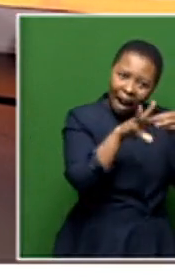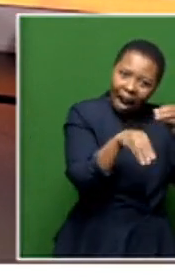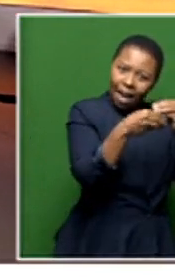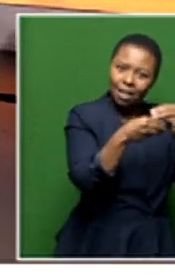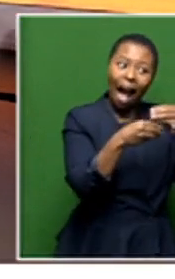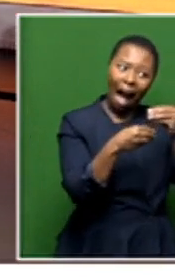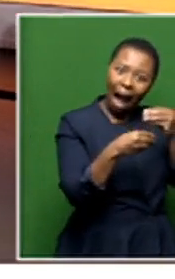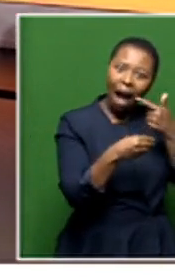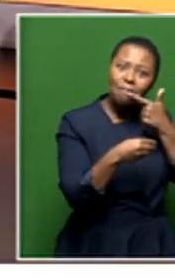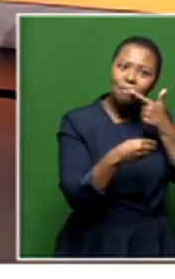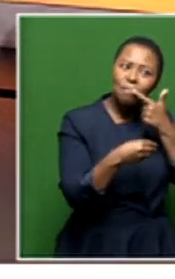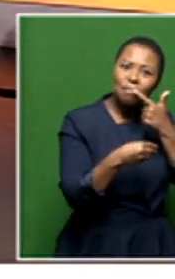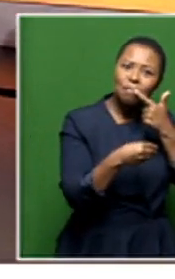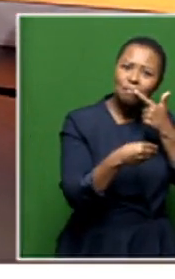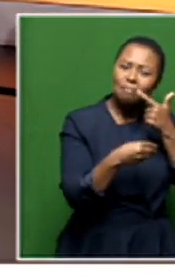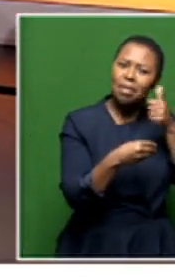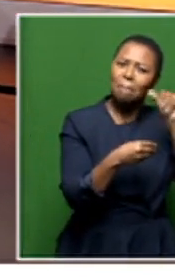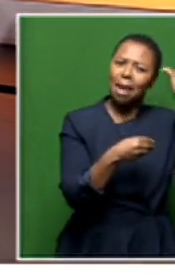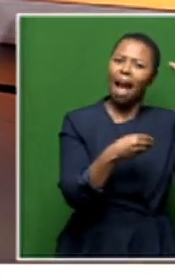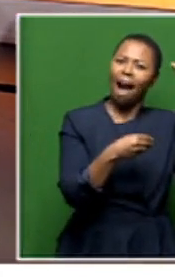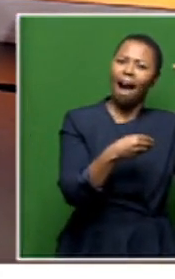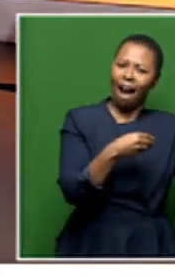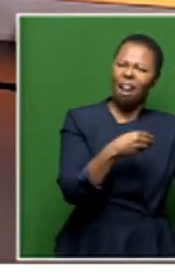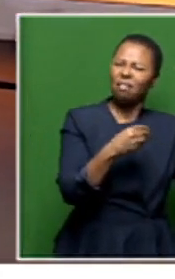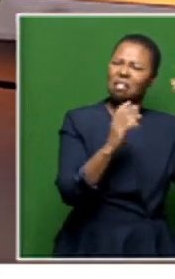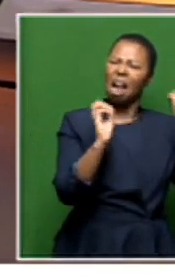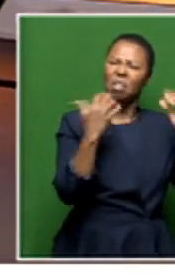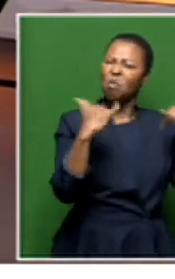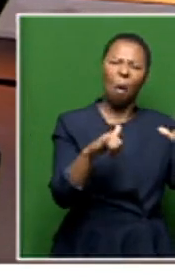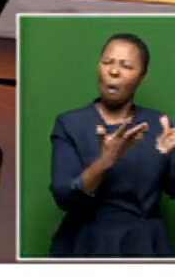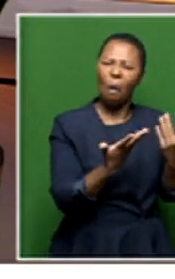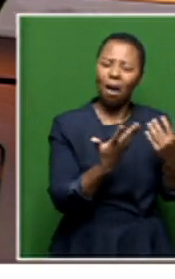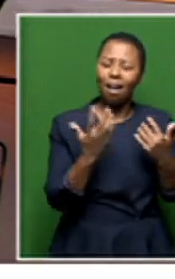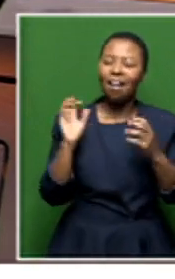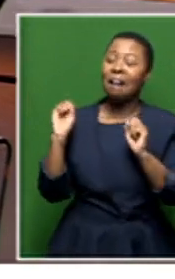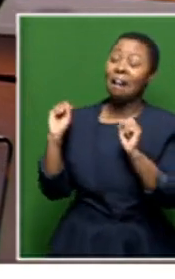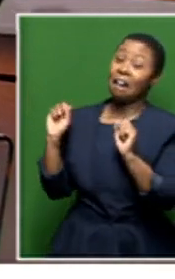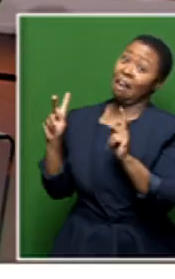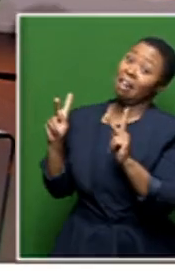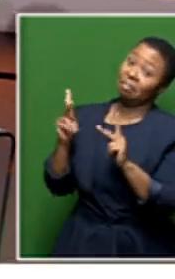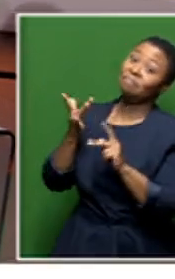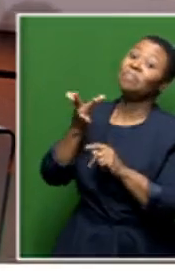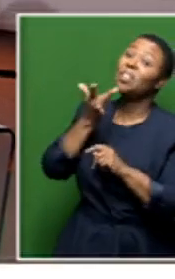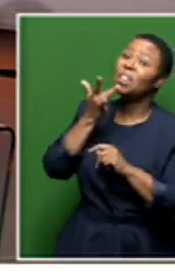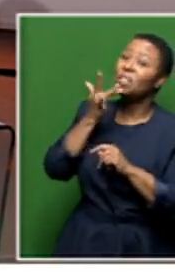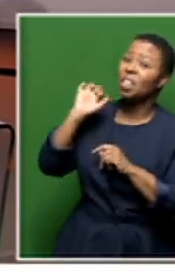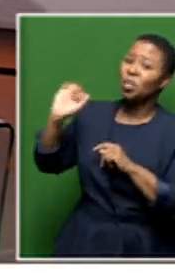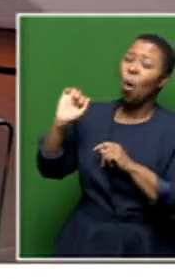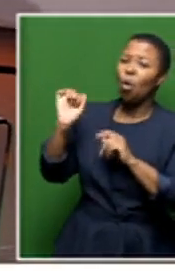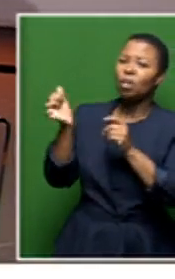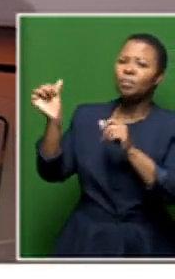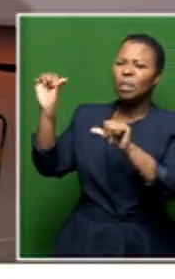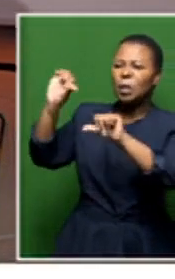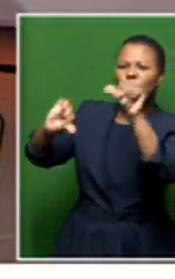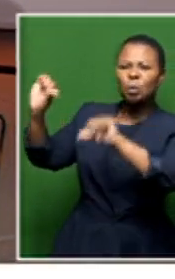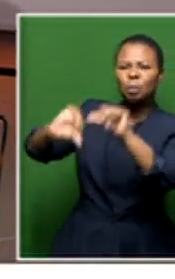yours. Okay. And there's absolutely nothing wrong with that. Okay. So what's your favorite, condiment or